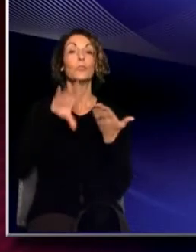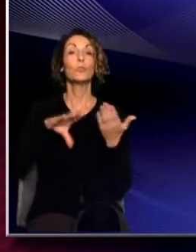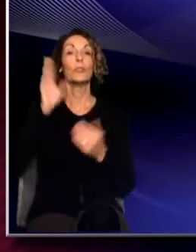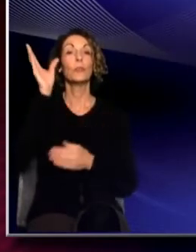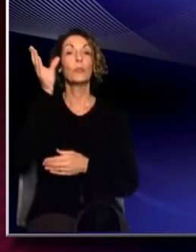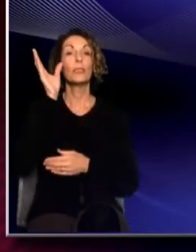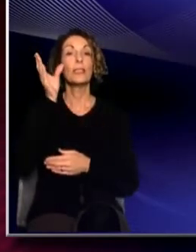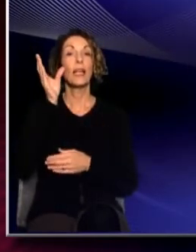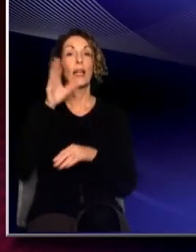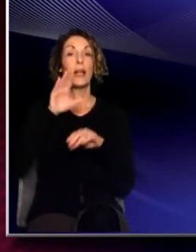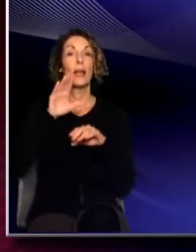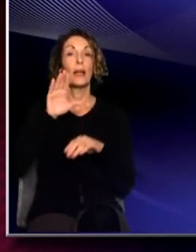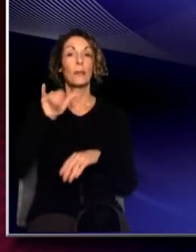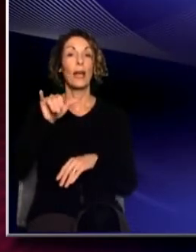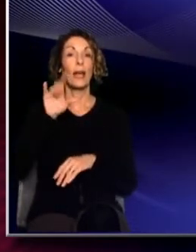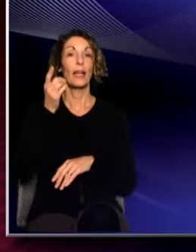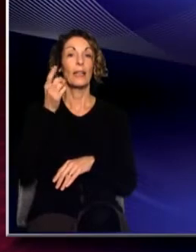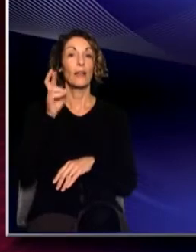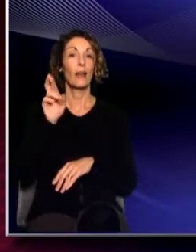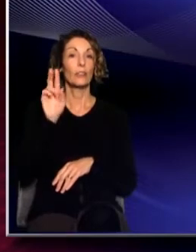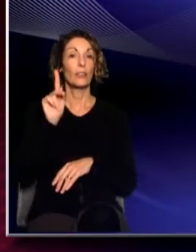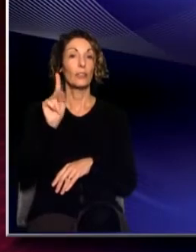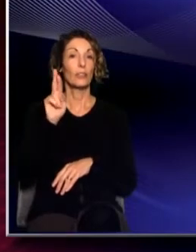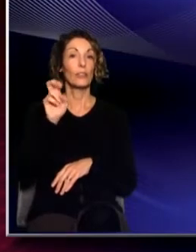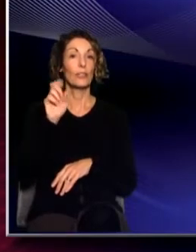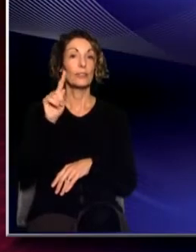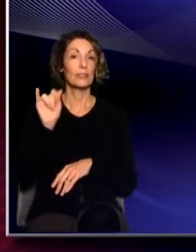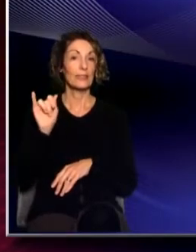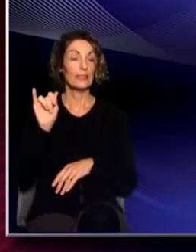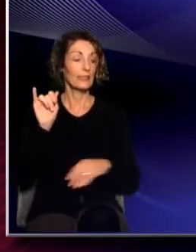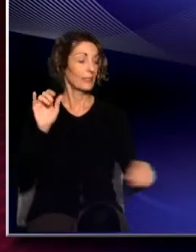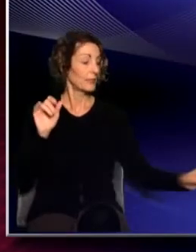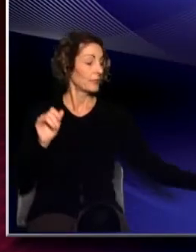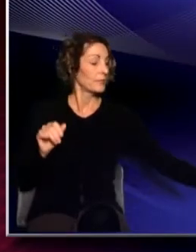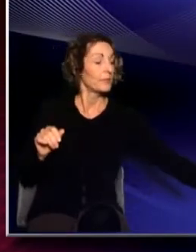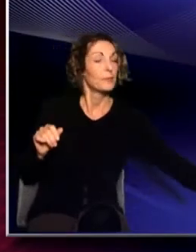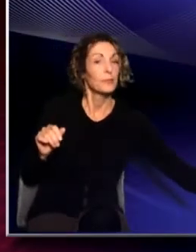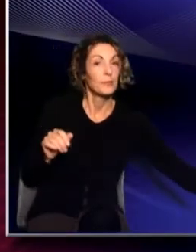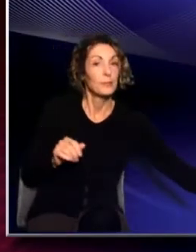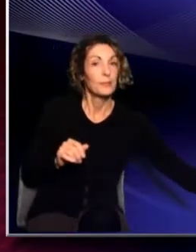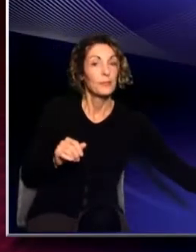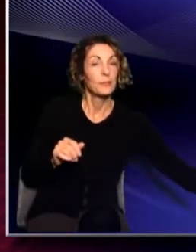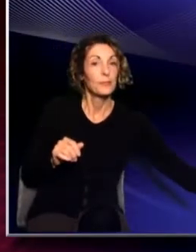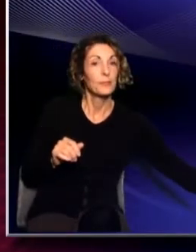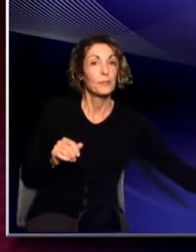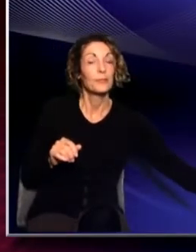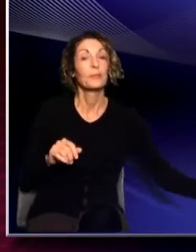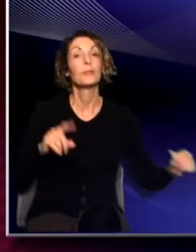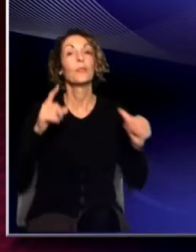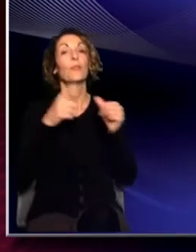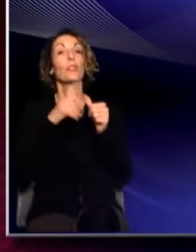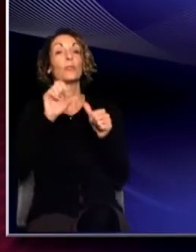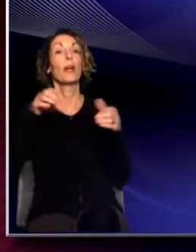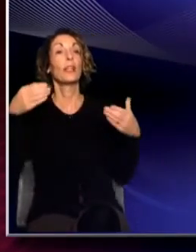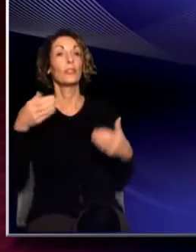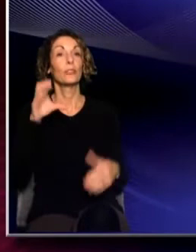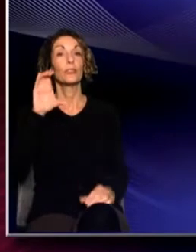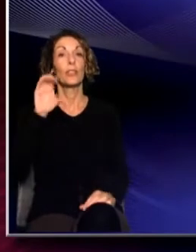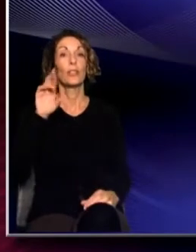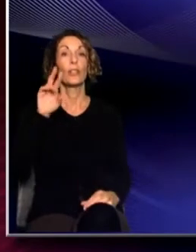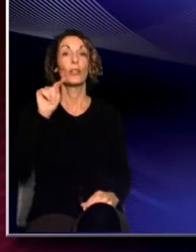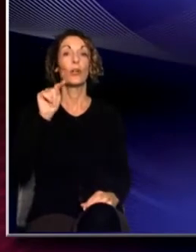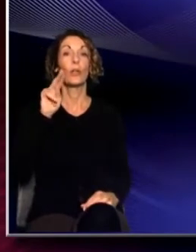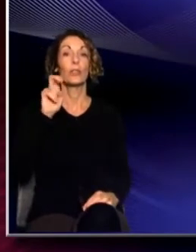by Dr. Christine Lick. Good afternoon. I'd like to introduce Courtney Fritz at this time to introduce